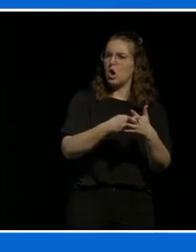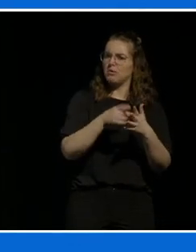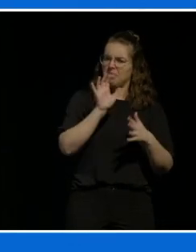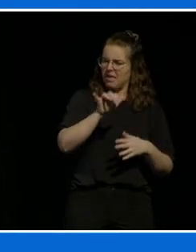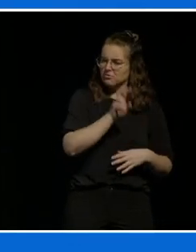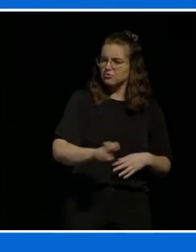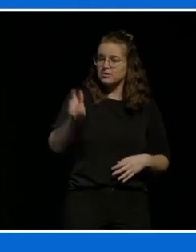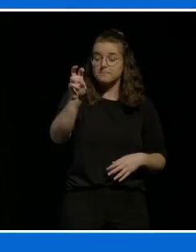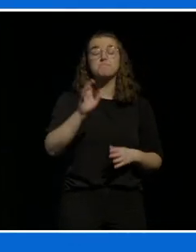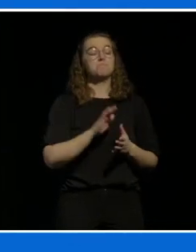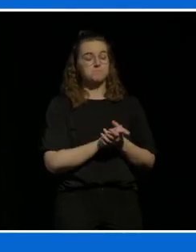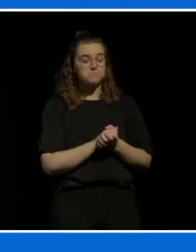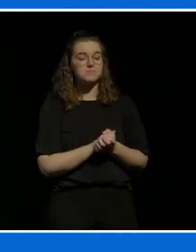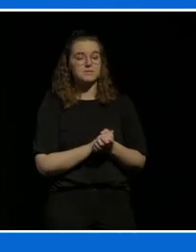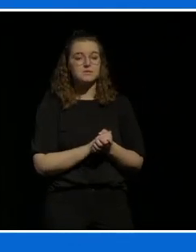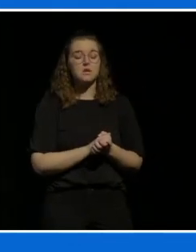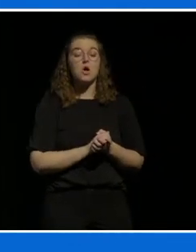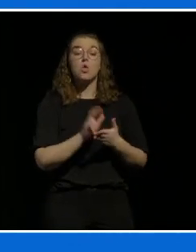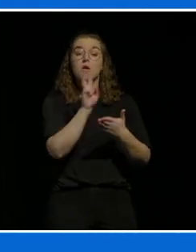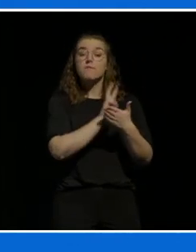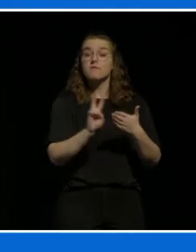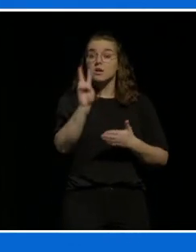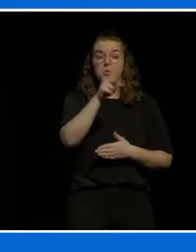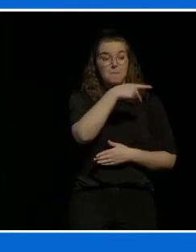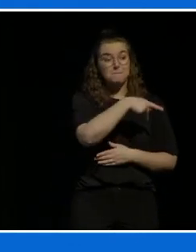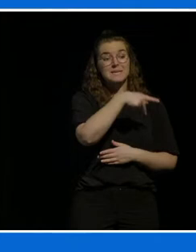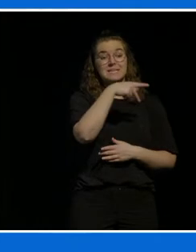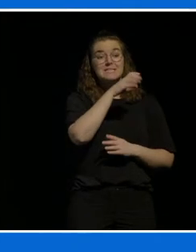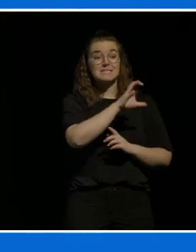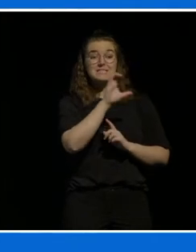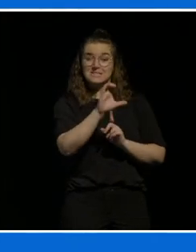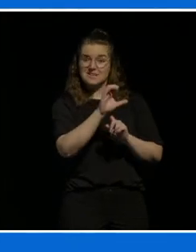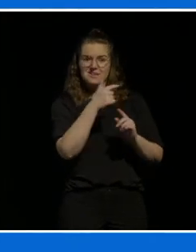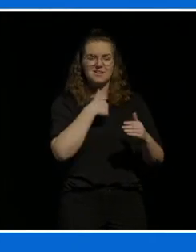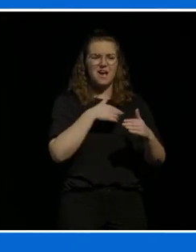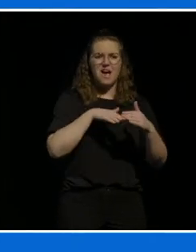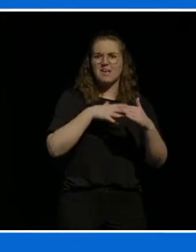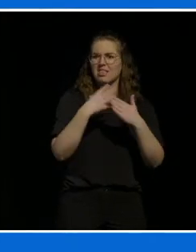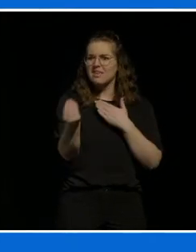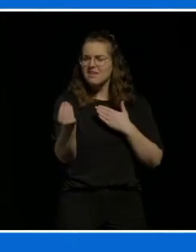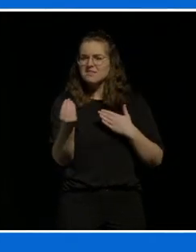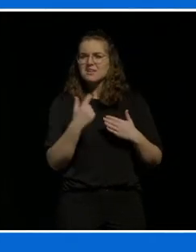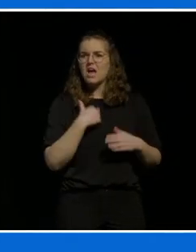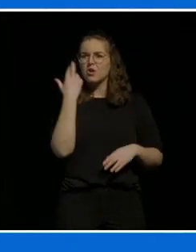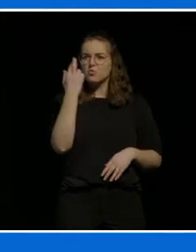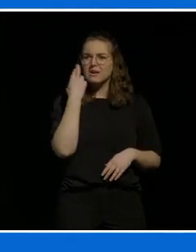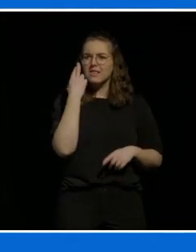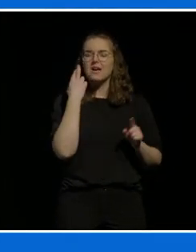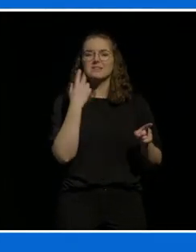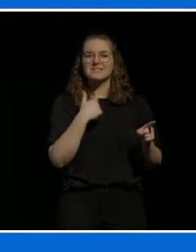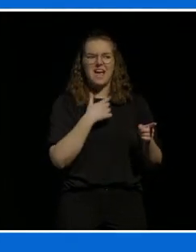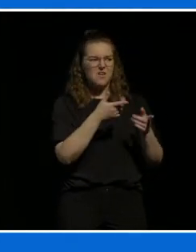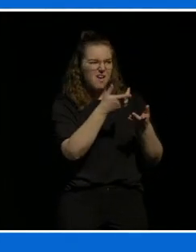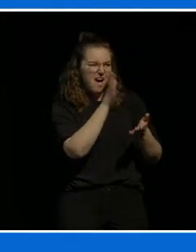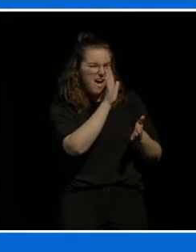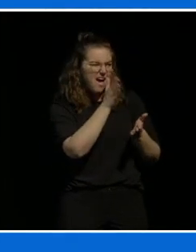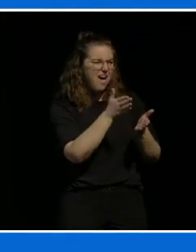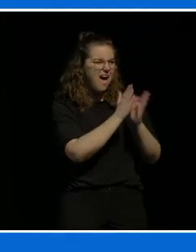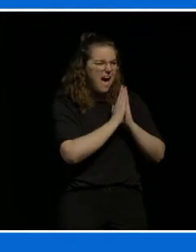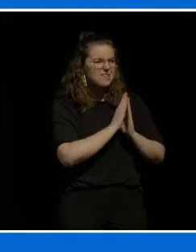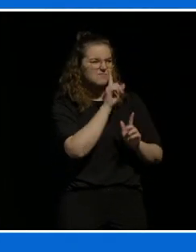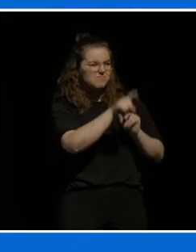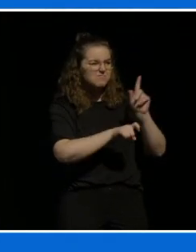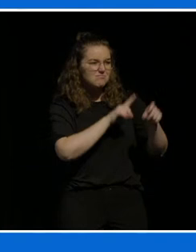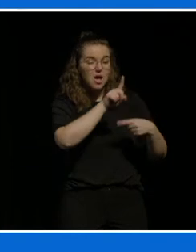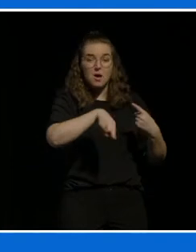when I walked out of the PCC on Vanderbilt's campus, and I realized they asked me about every drug except for the one that was in my pocket. And so what I did